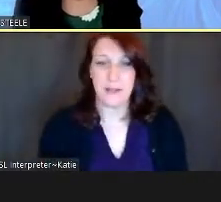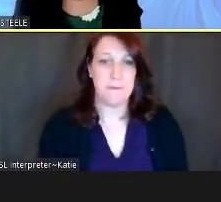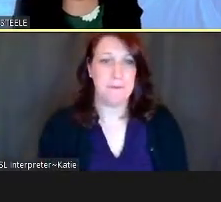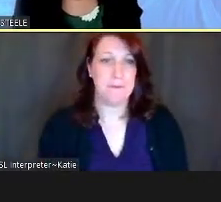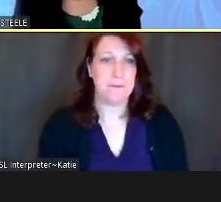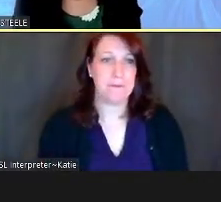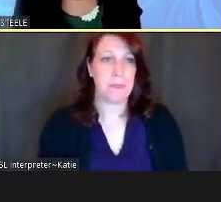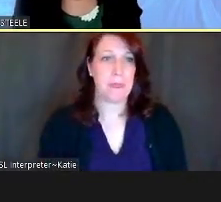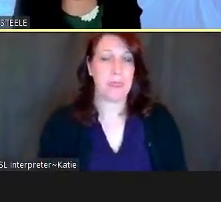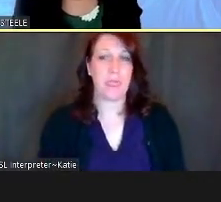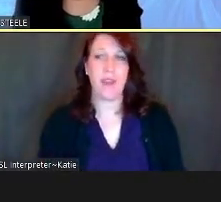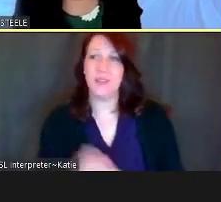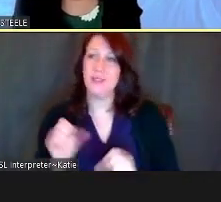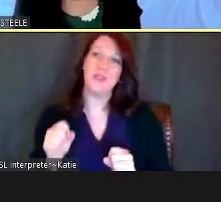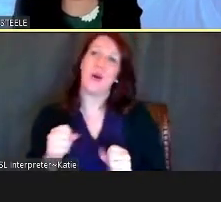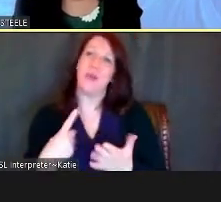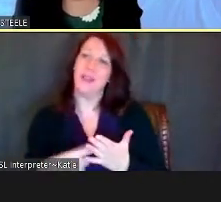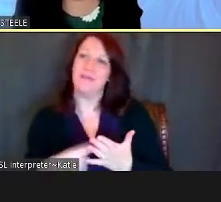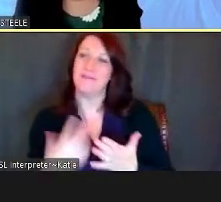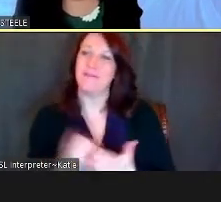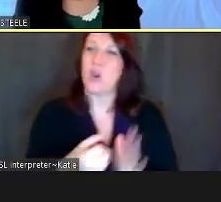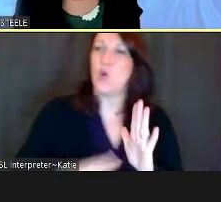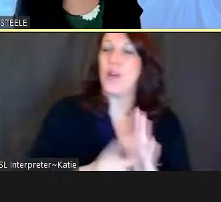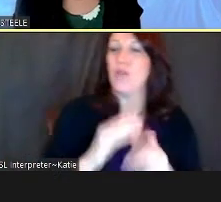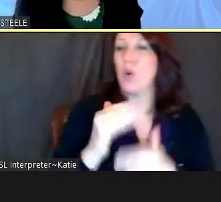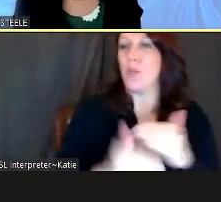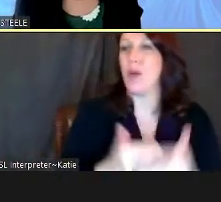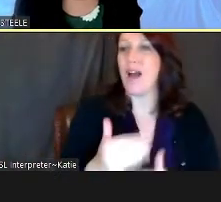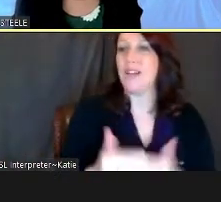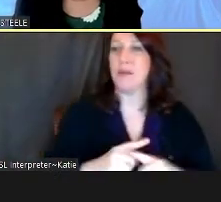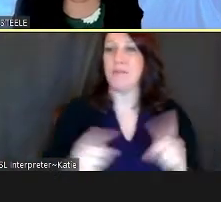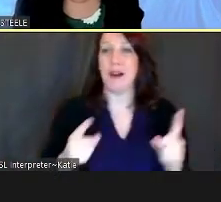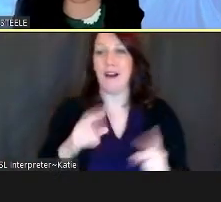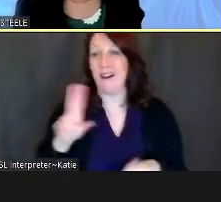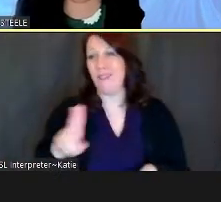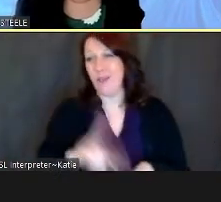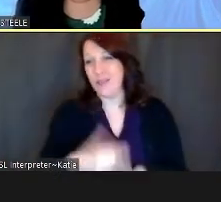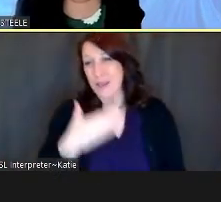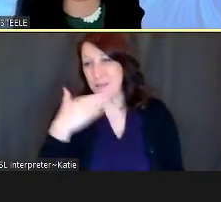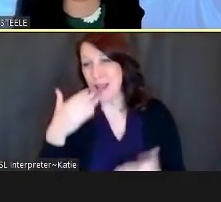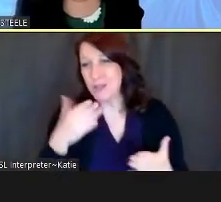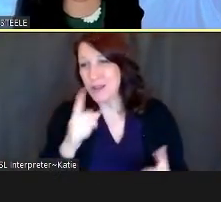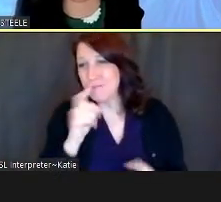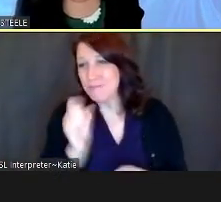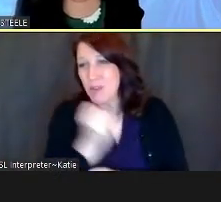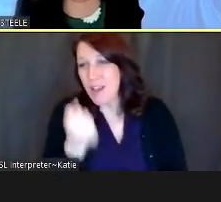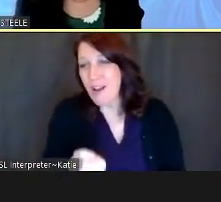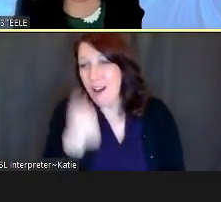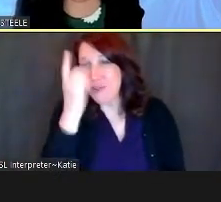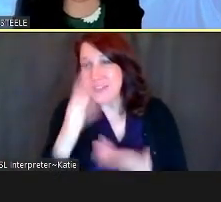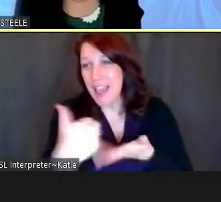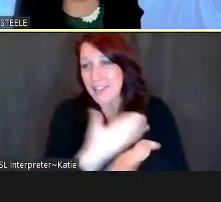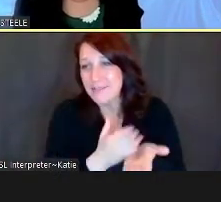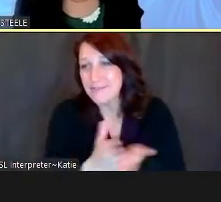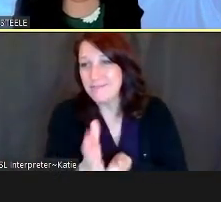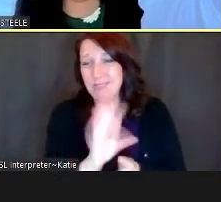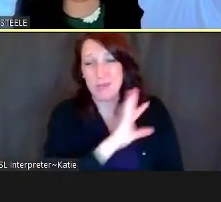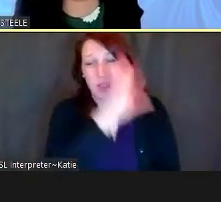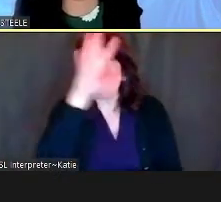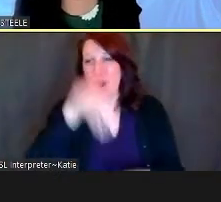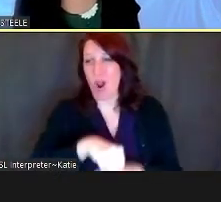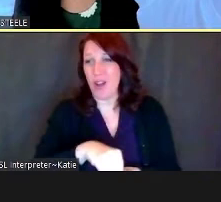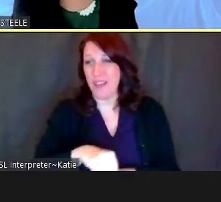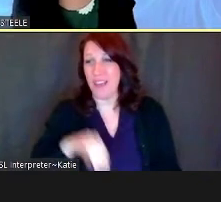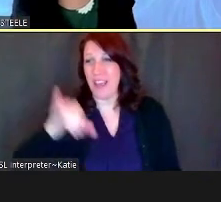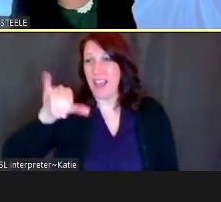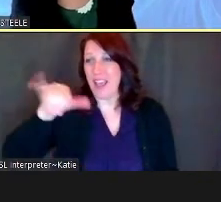So we can tell you about the review process, but of course, the best way to really understand it is to be part of it. And as Jessica